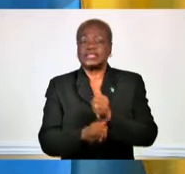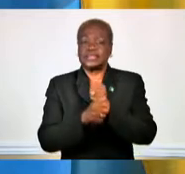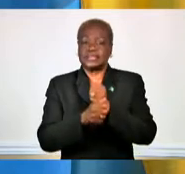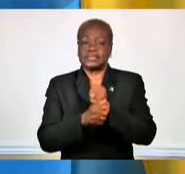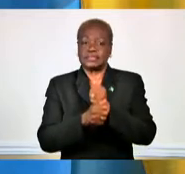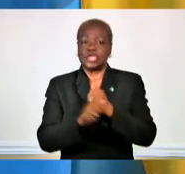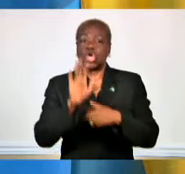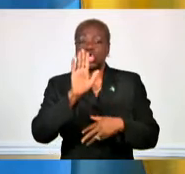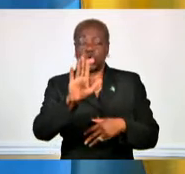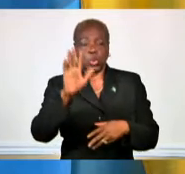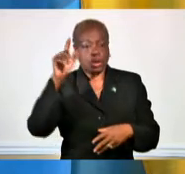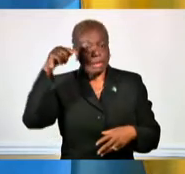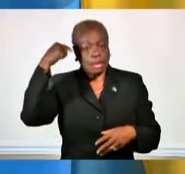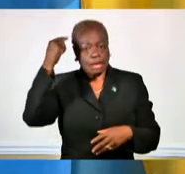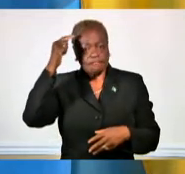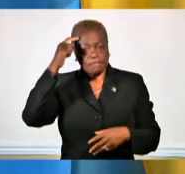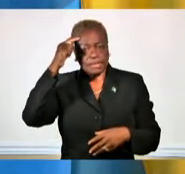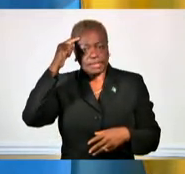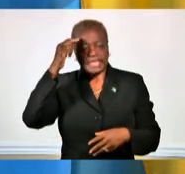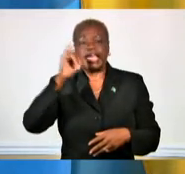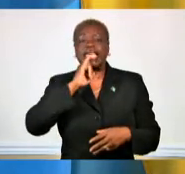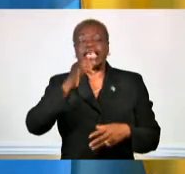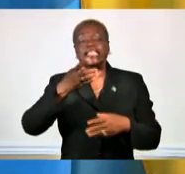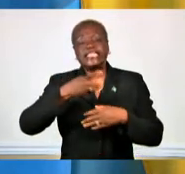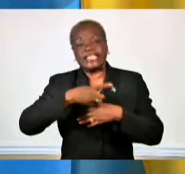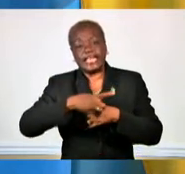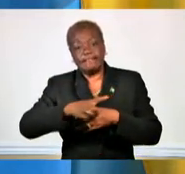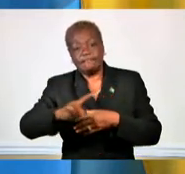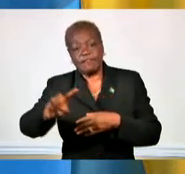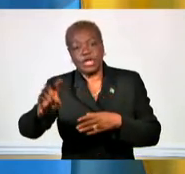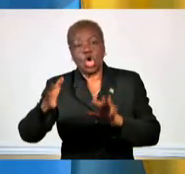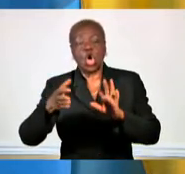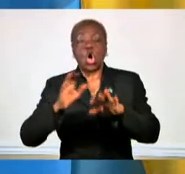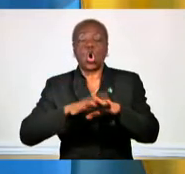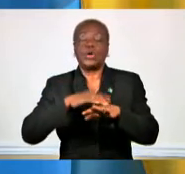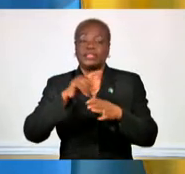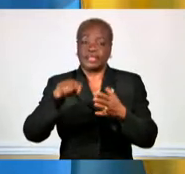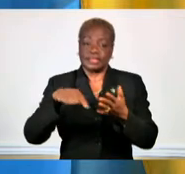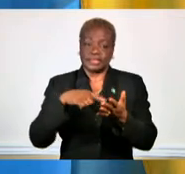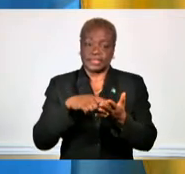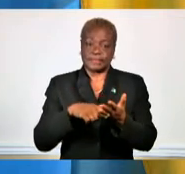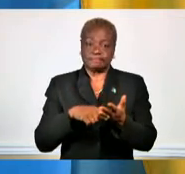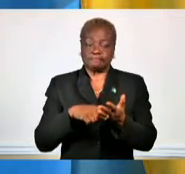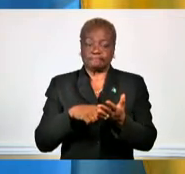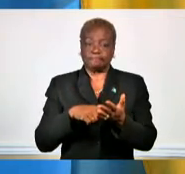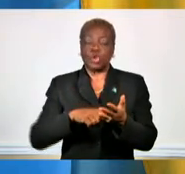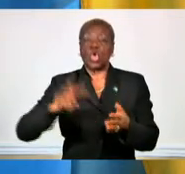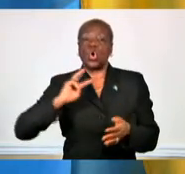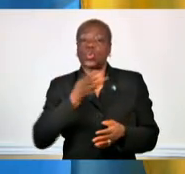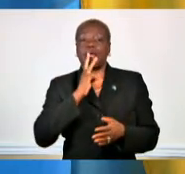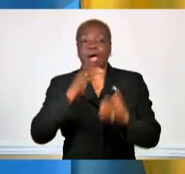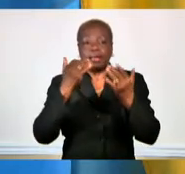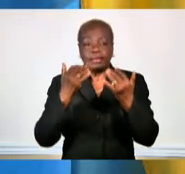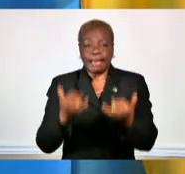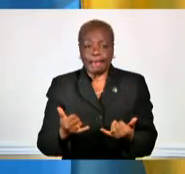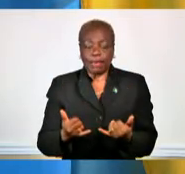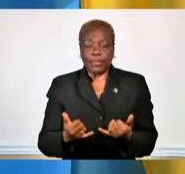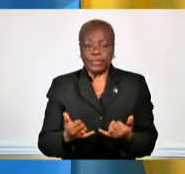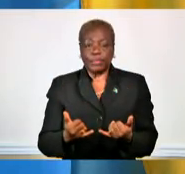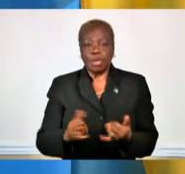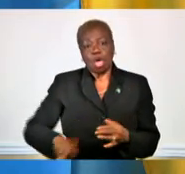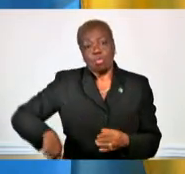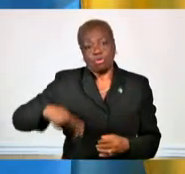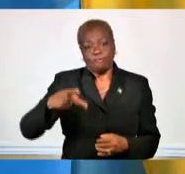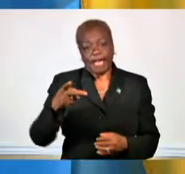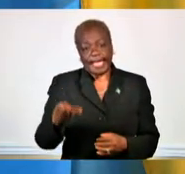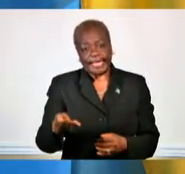Your government is delivering on this commitment. We are now